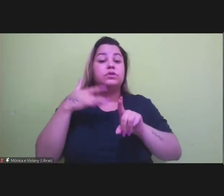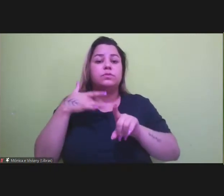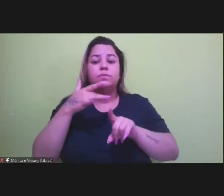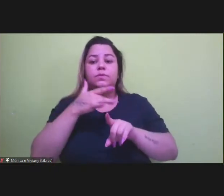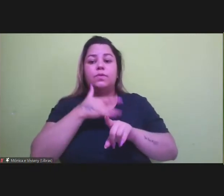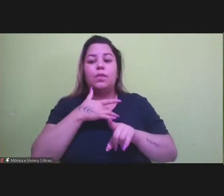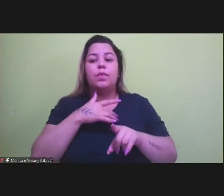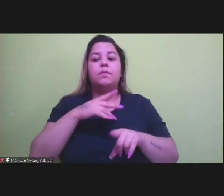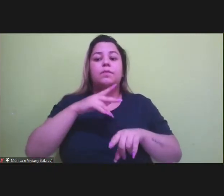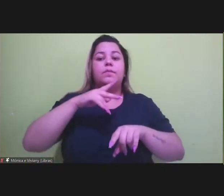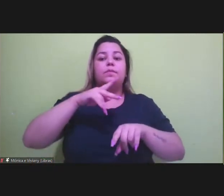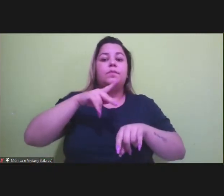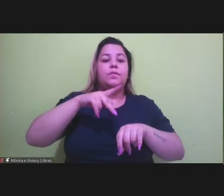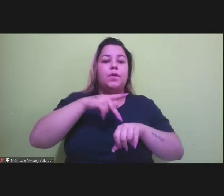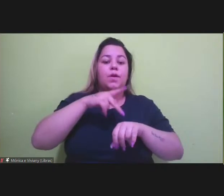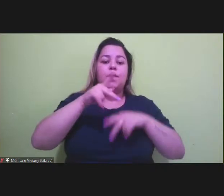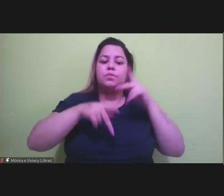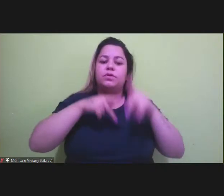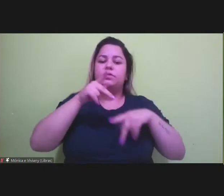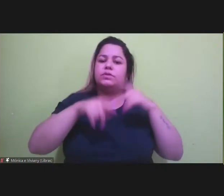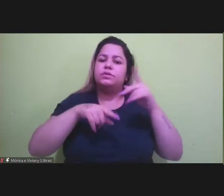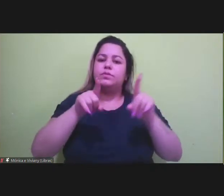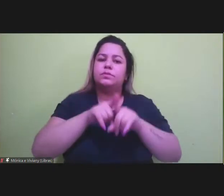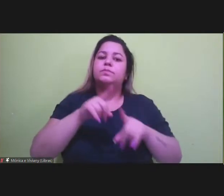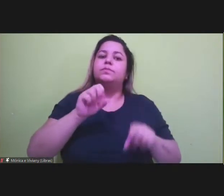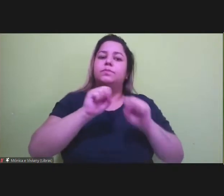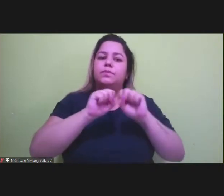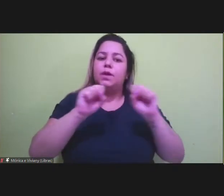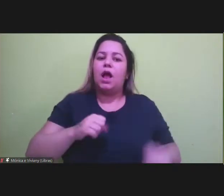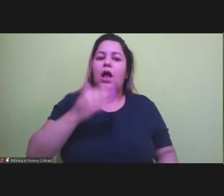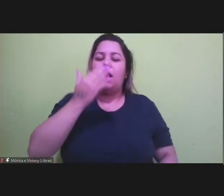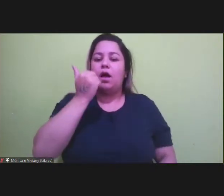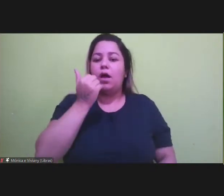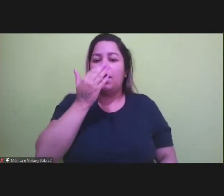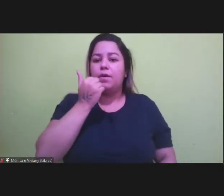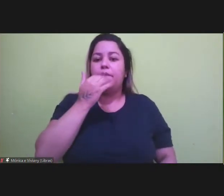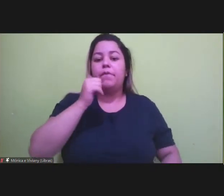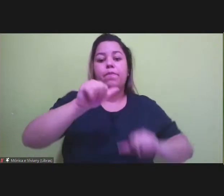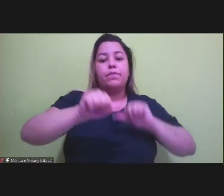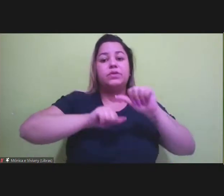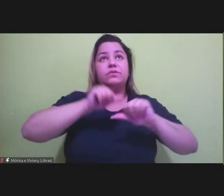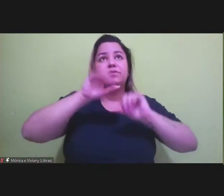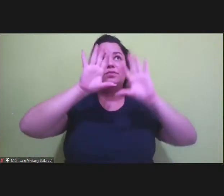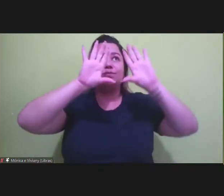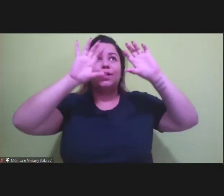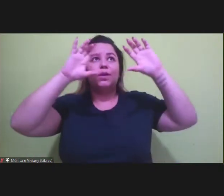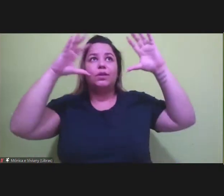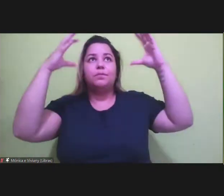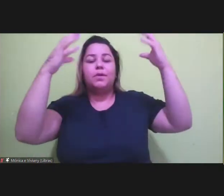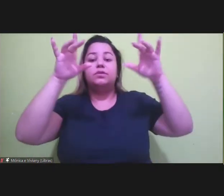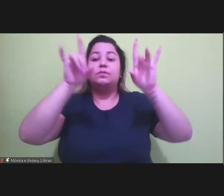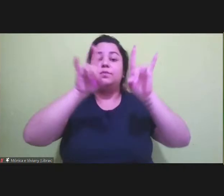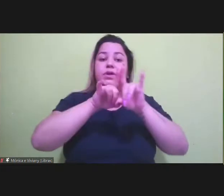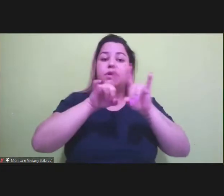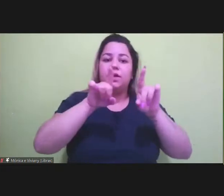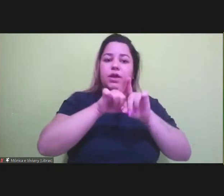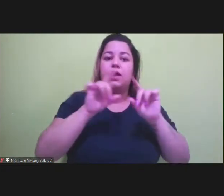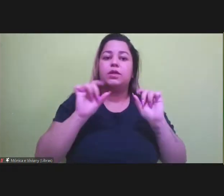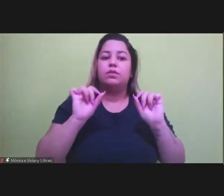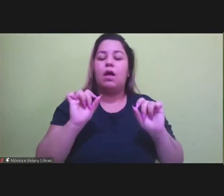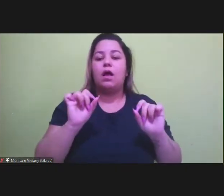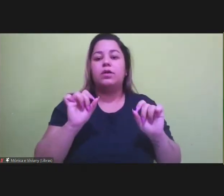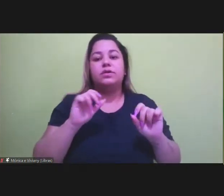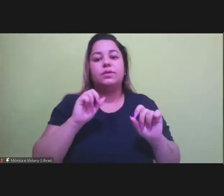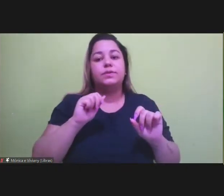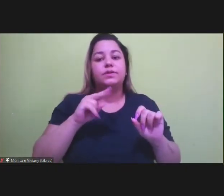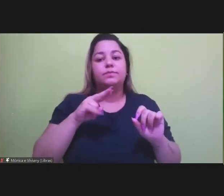and nutrition of the population, and that the health systems impact the climate change in